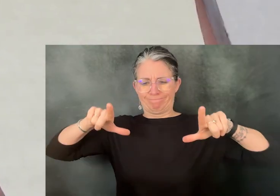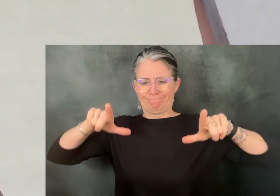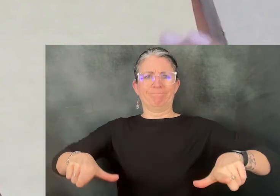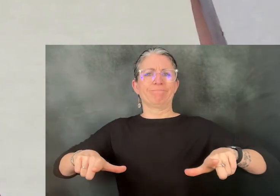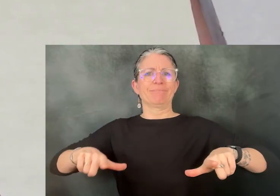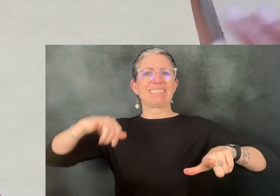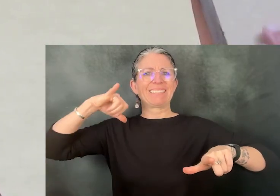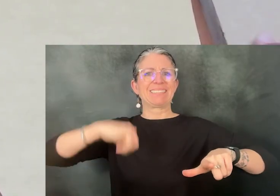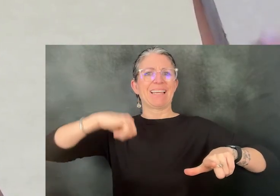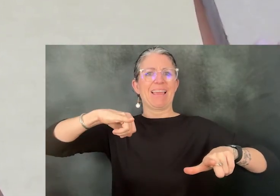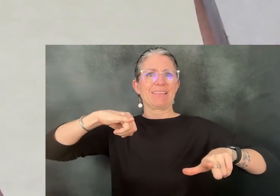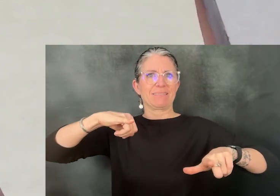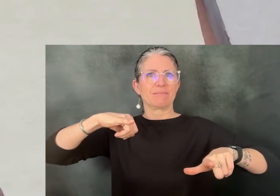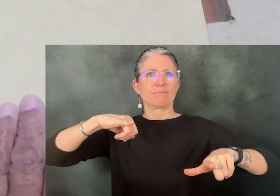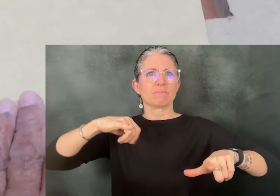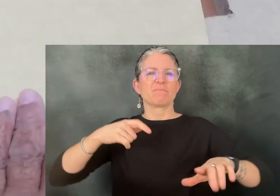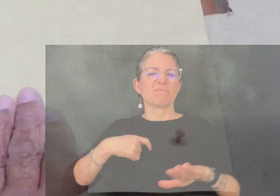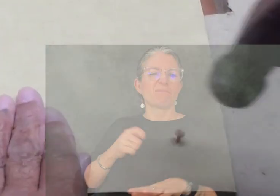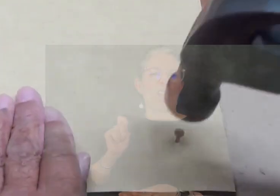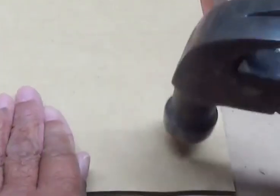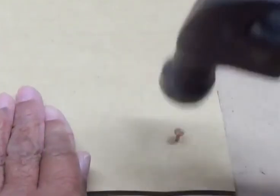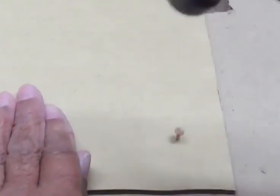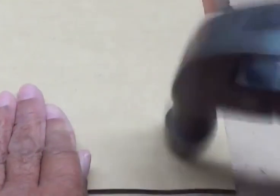just going to tack it to this.